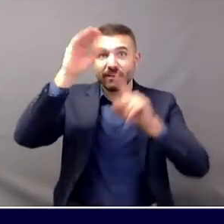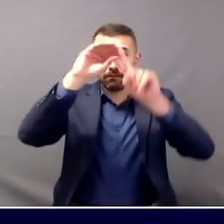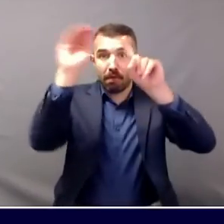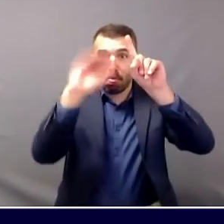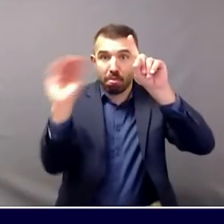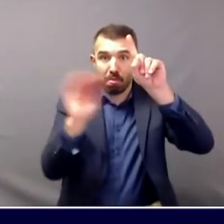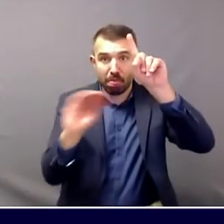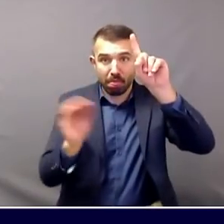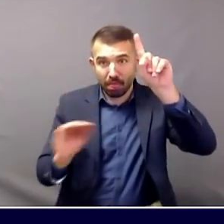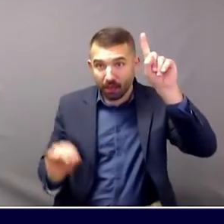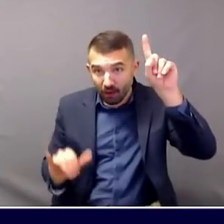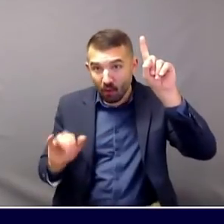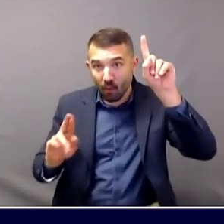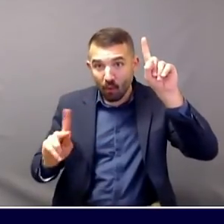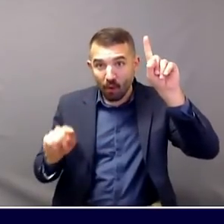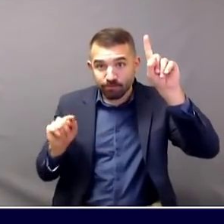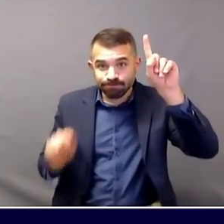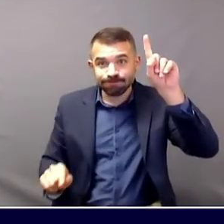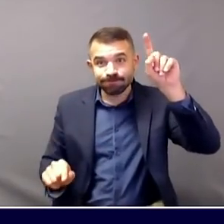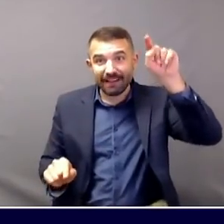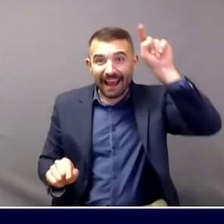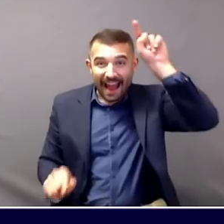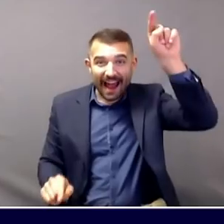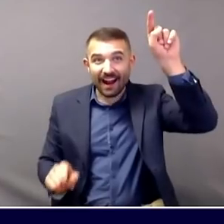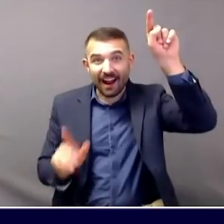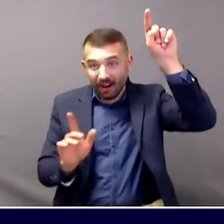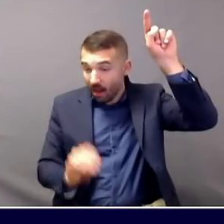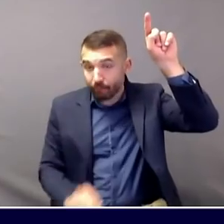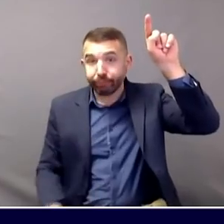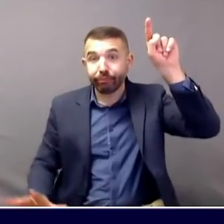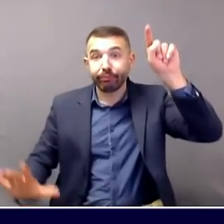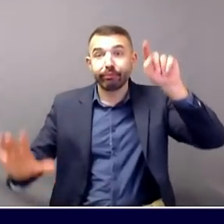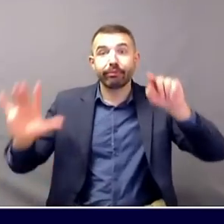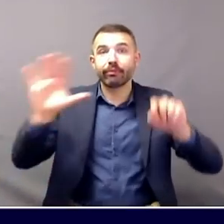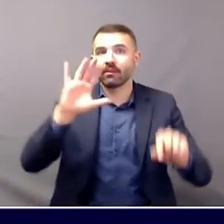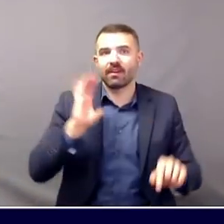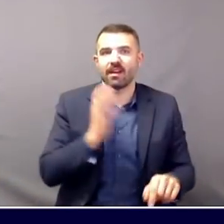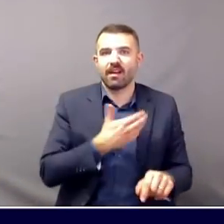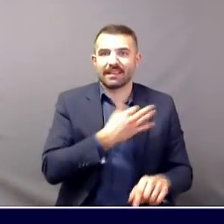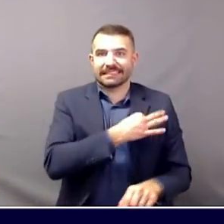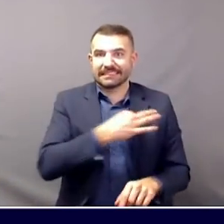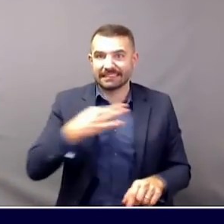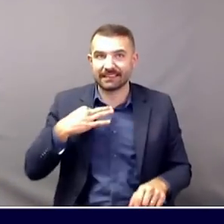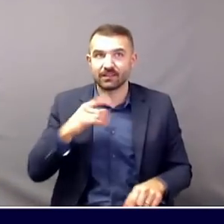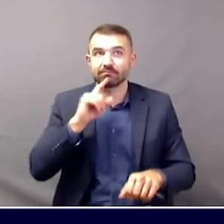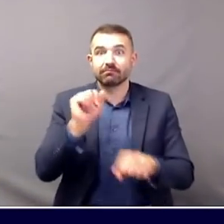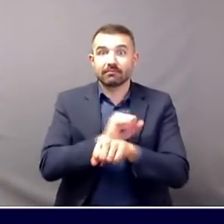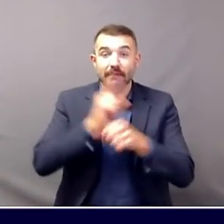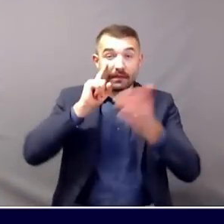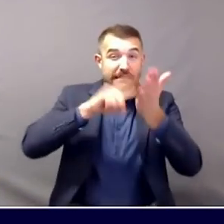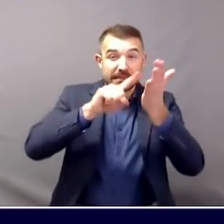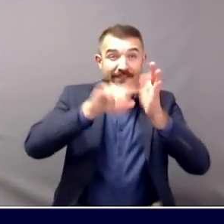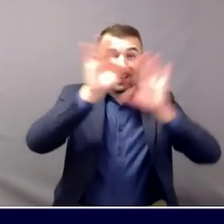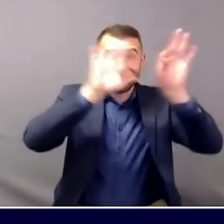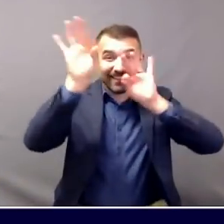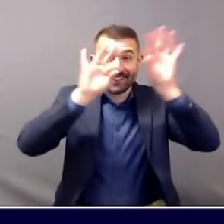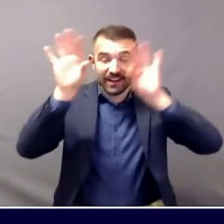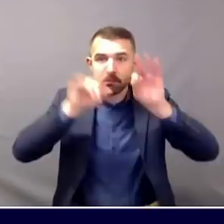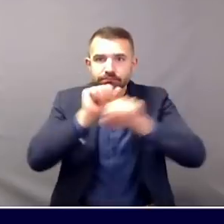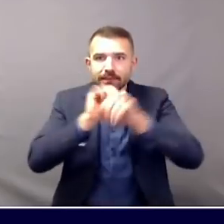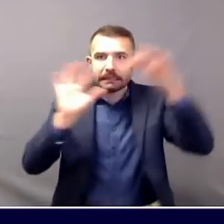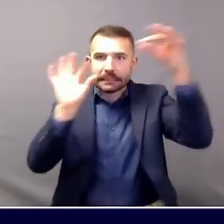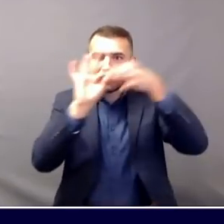have, that to me was a reason to not only publish that so other state health departments can learn from that, but also